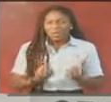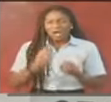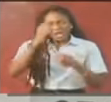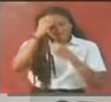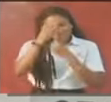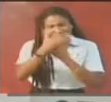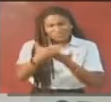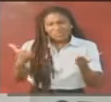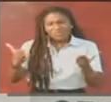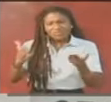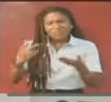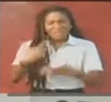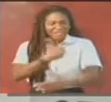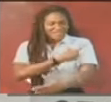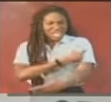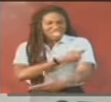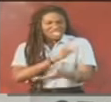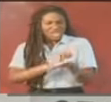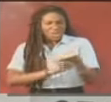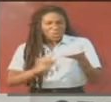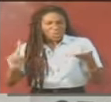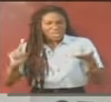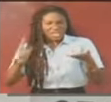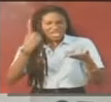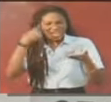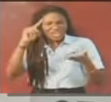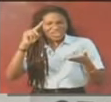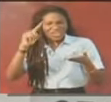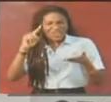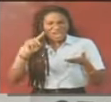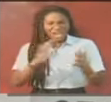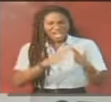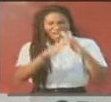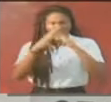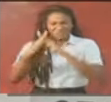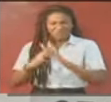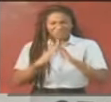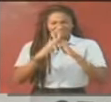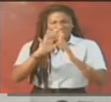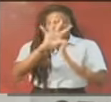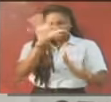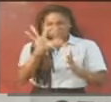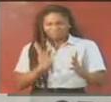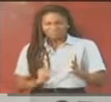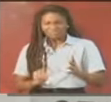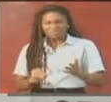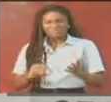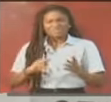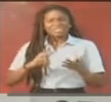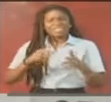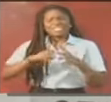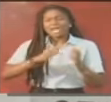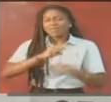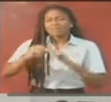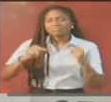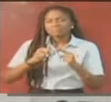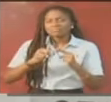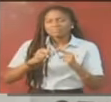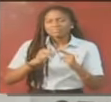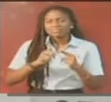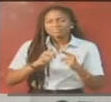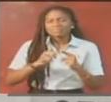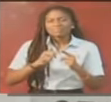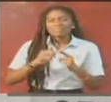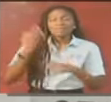Americas. Vaccination Week of the Americas began in 2003 as part of the response to an endemic outbreak